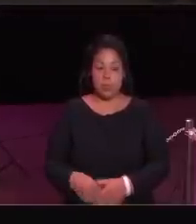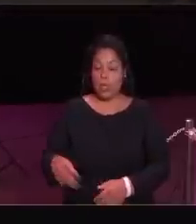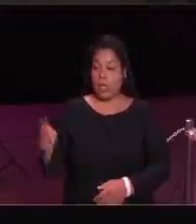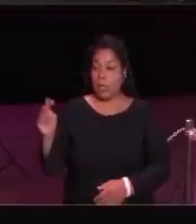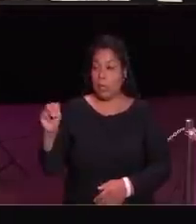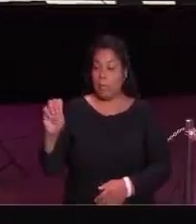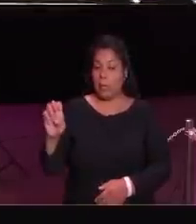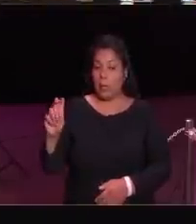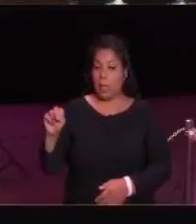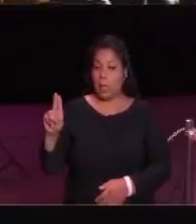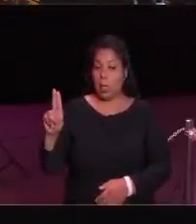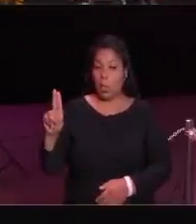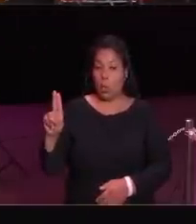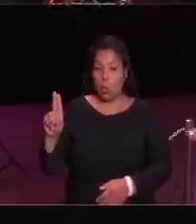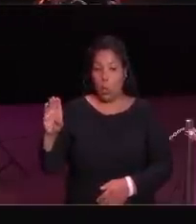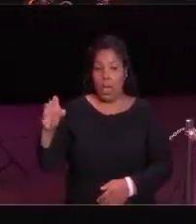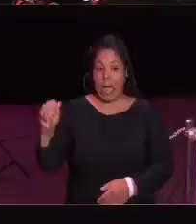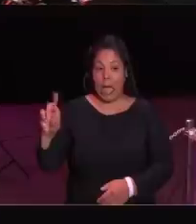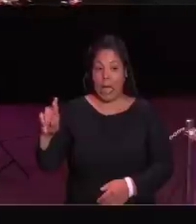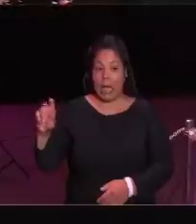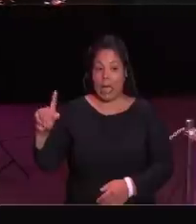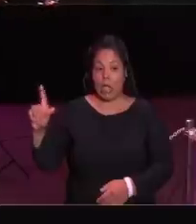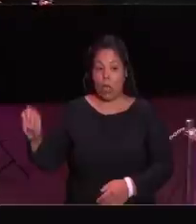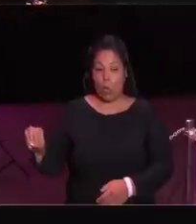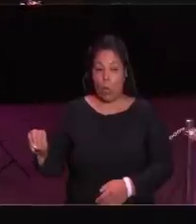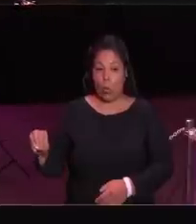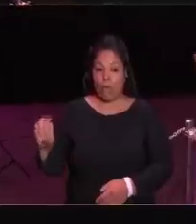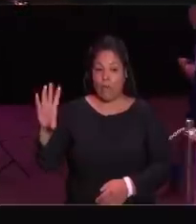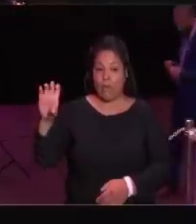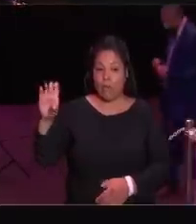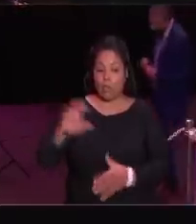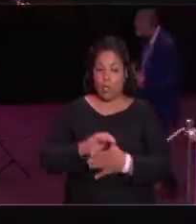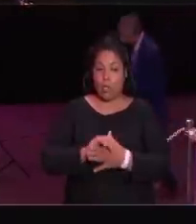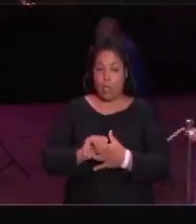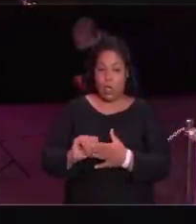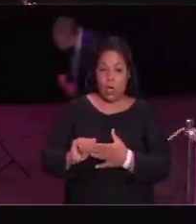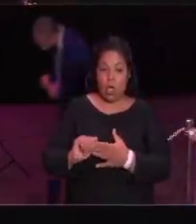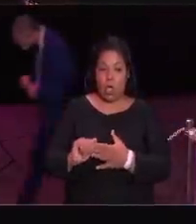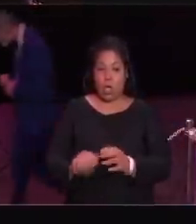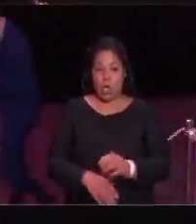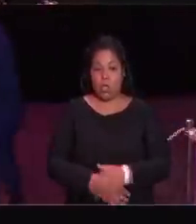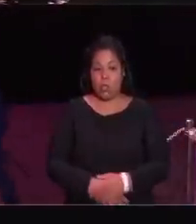Manuel Carrillo from Bakersfield, $500. God bless you.